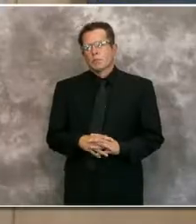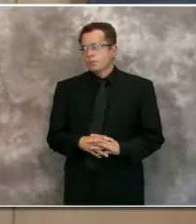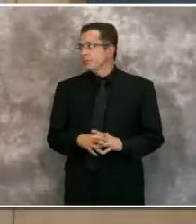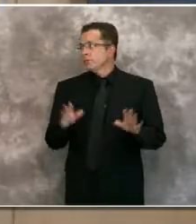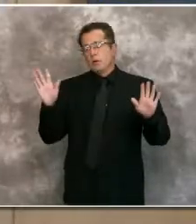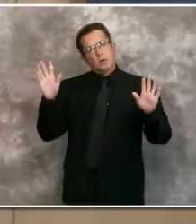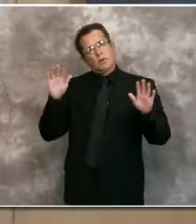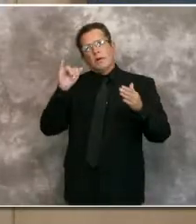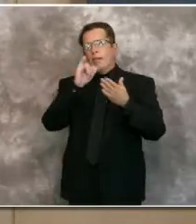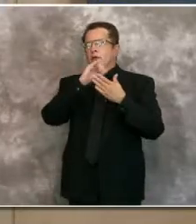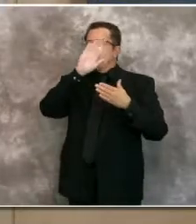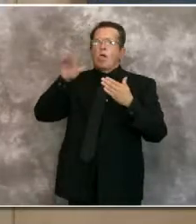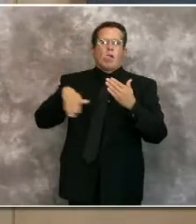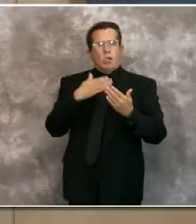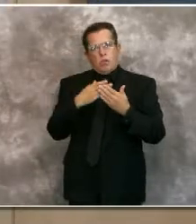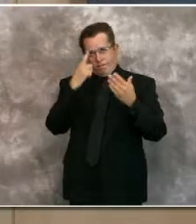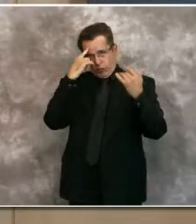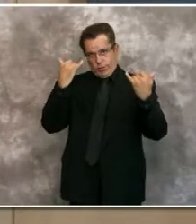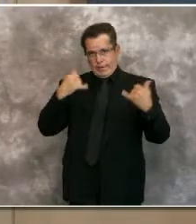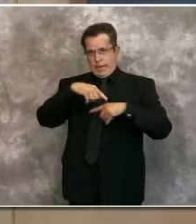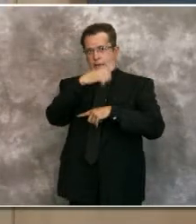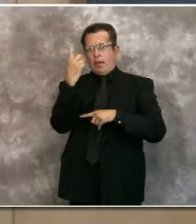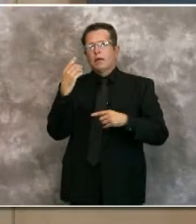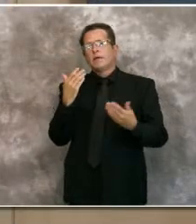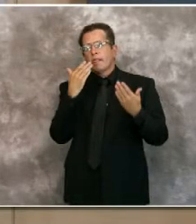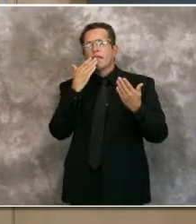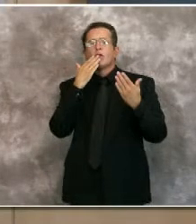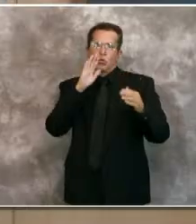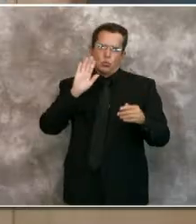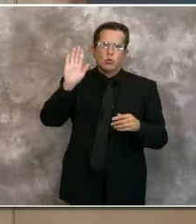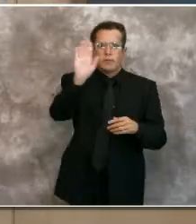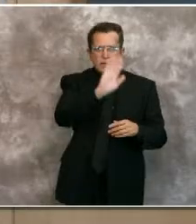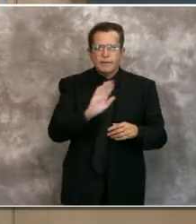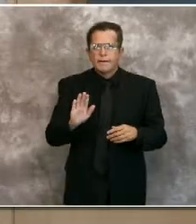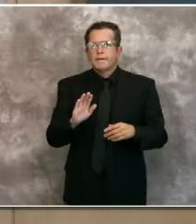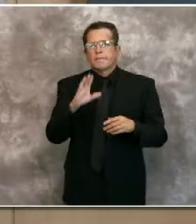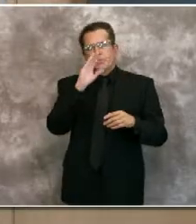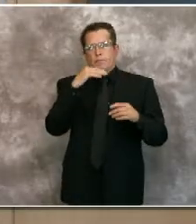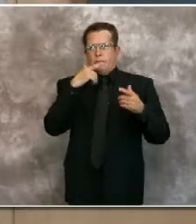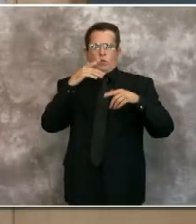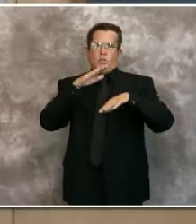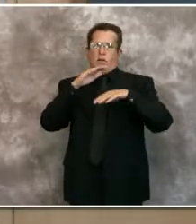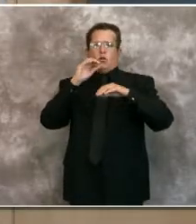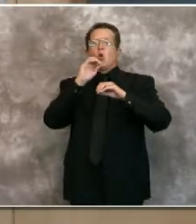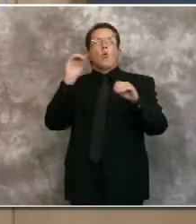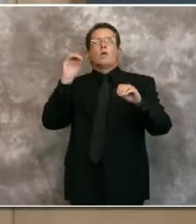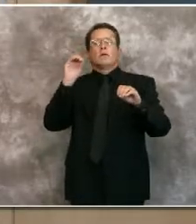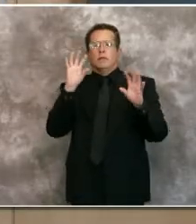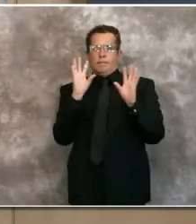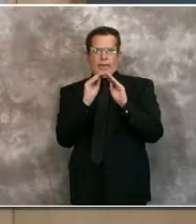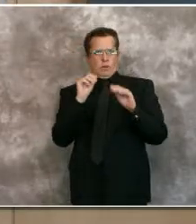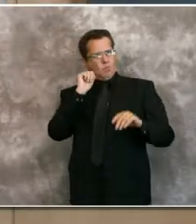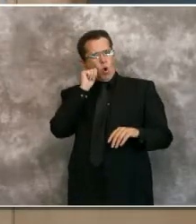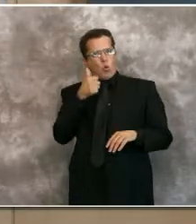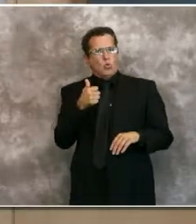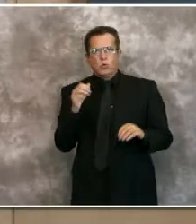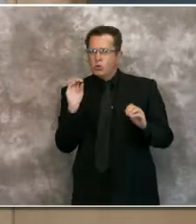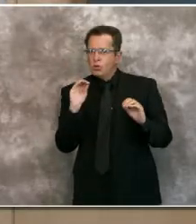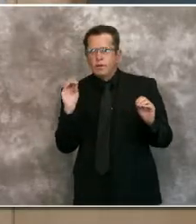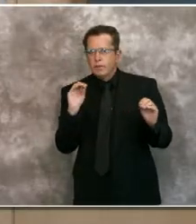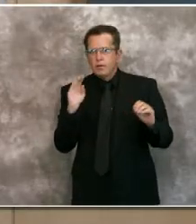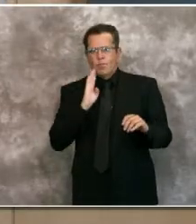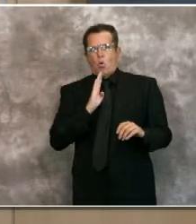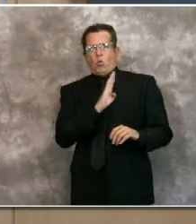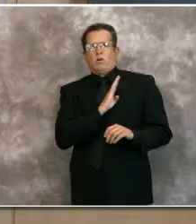Well, that does it for today for the questions. Just a reminder, we will not be holding a media briefing tomorrow because we have a